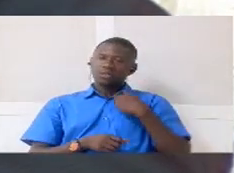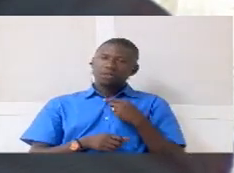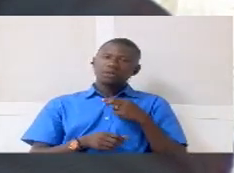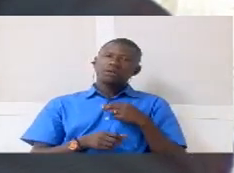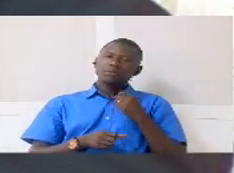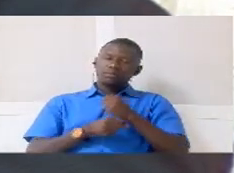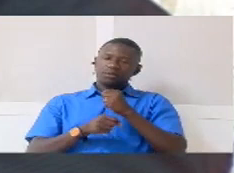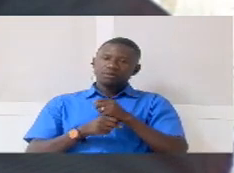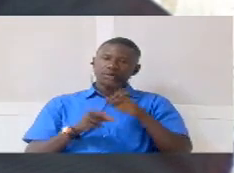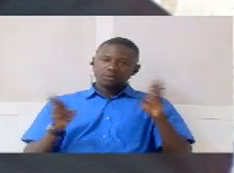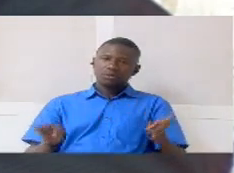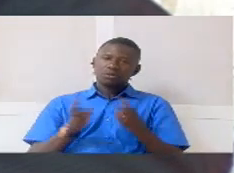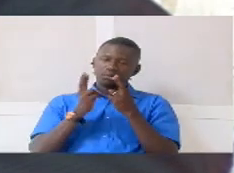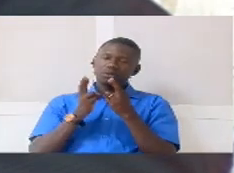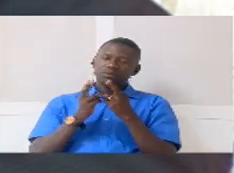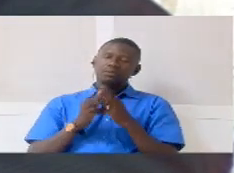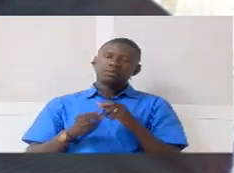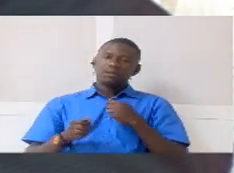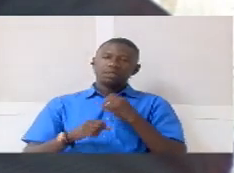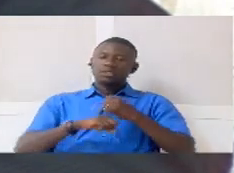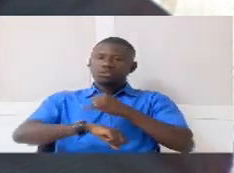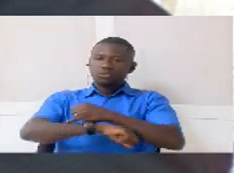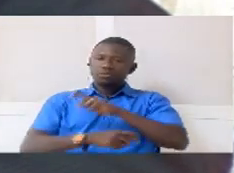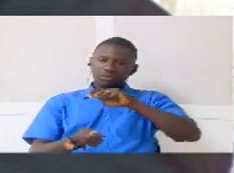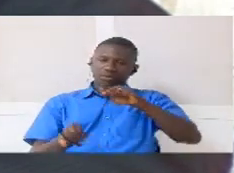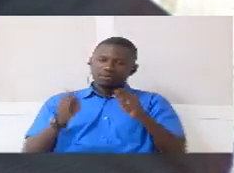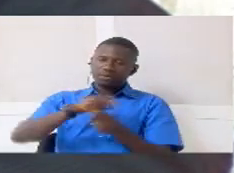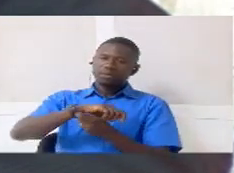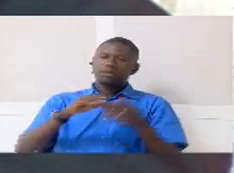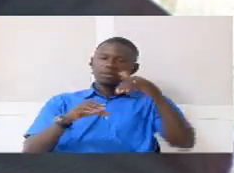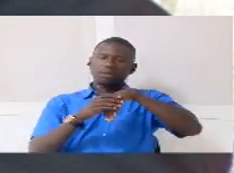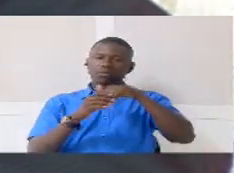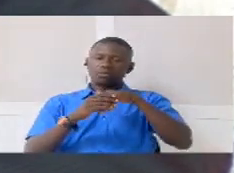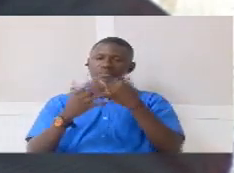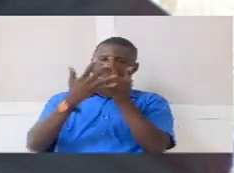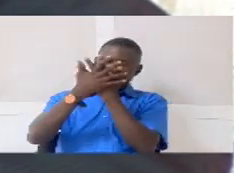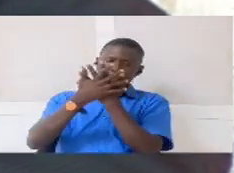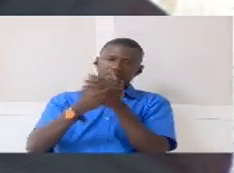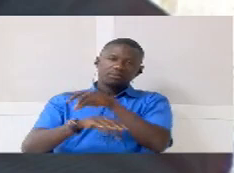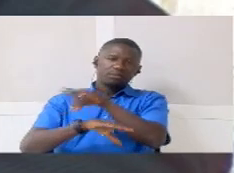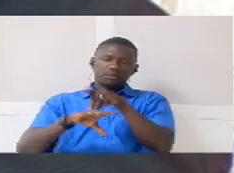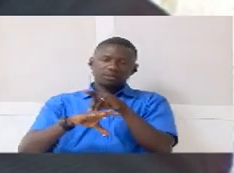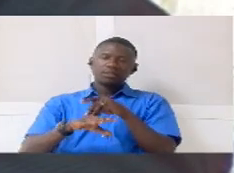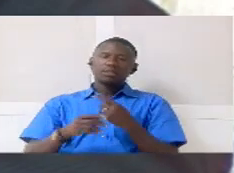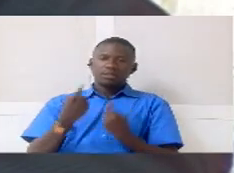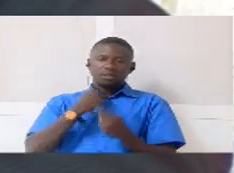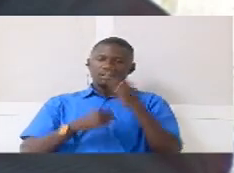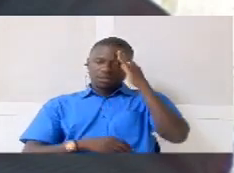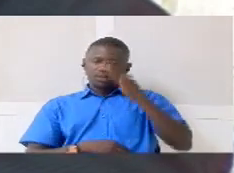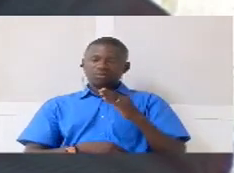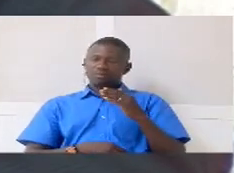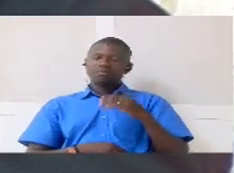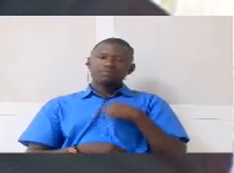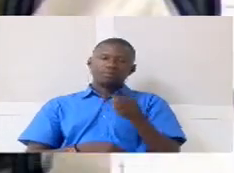recommendations on institutional reforms, and including the prisons. Again, thank you so much, Emma, for coming